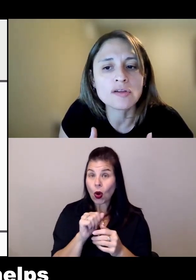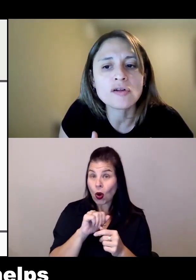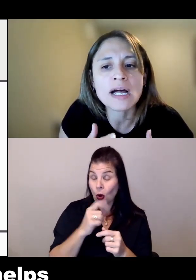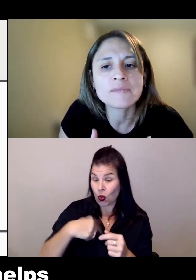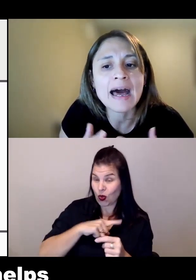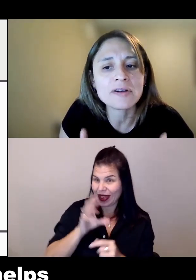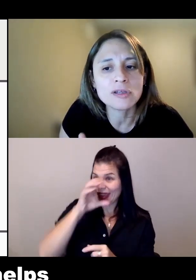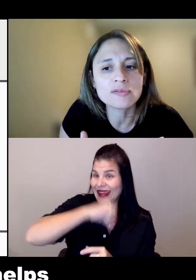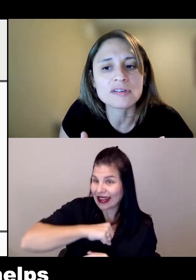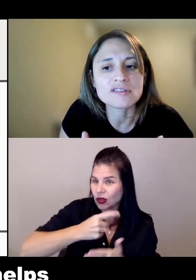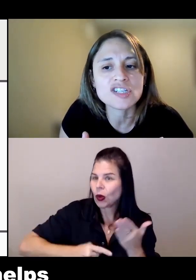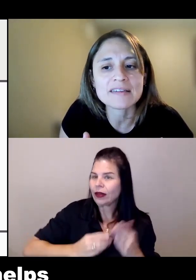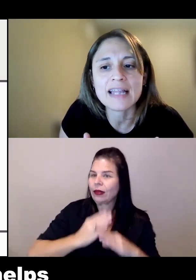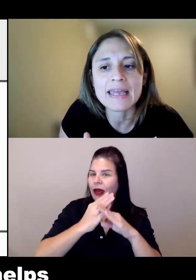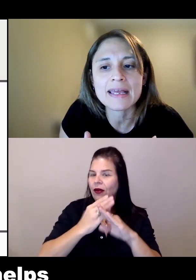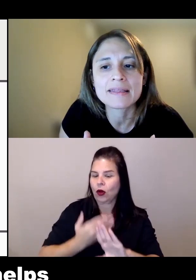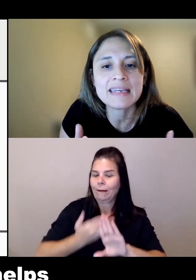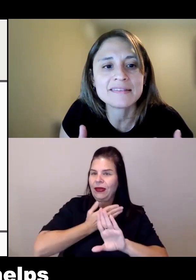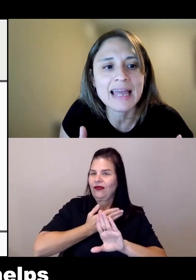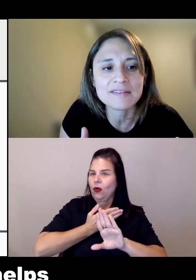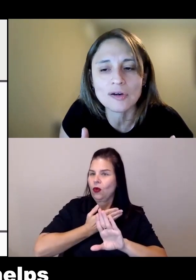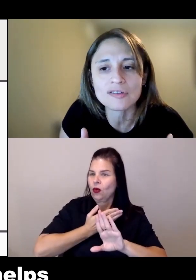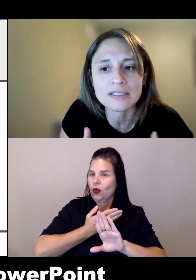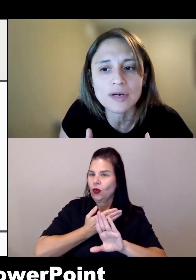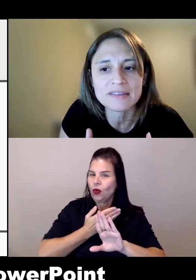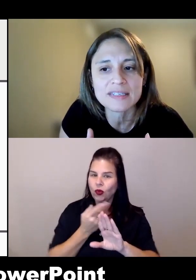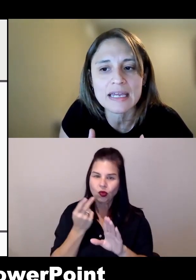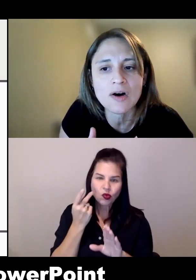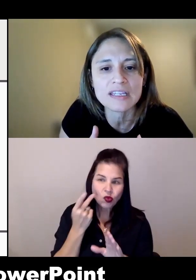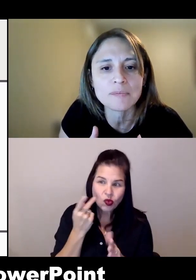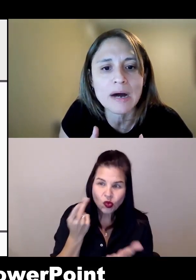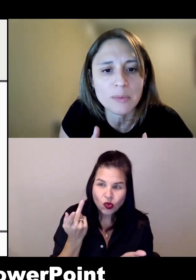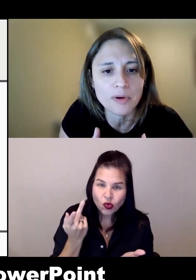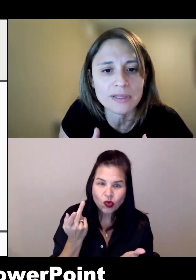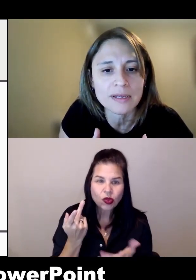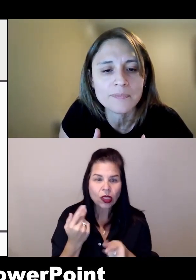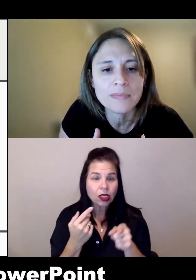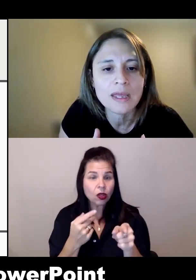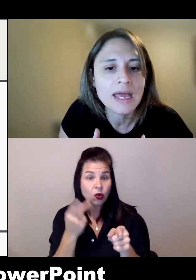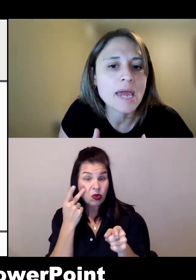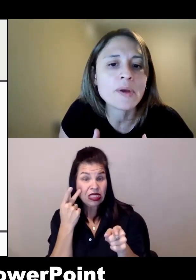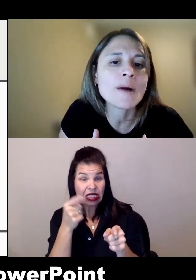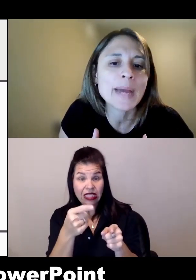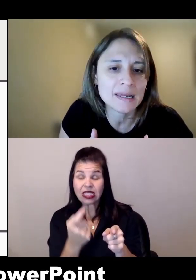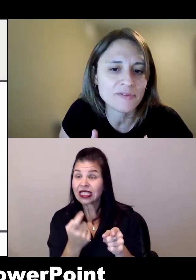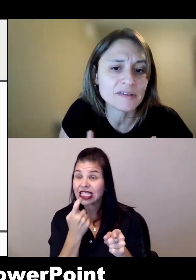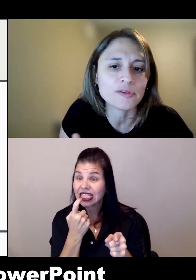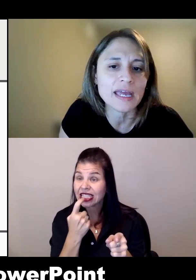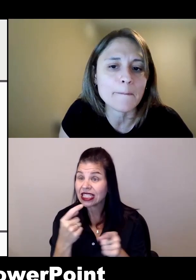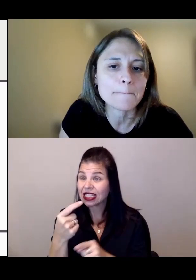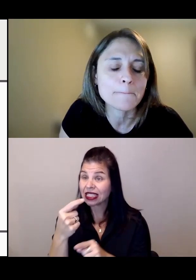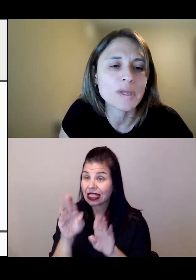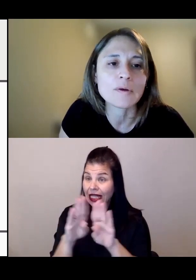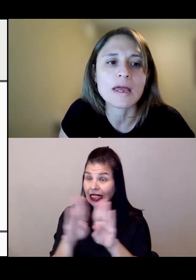change also helps other users, just like these glass doors that you can see on this PowerPoint. Everyone benefits